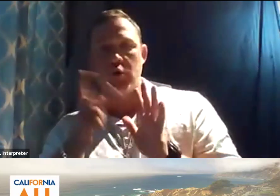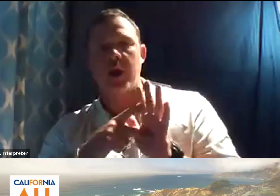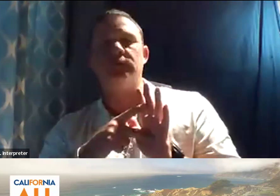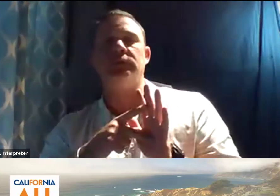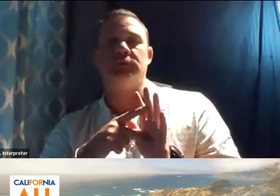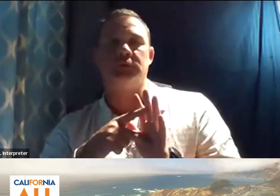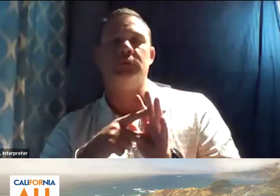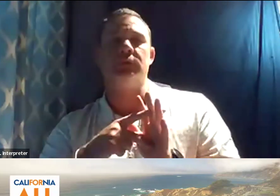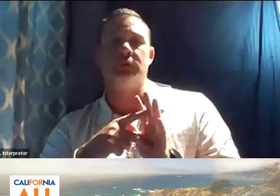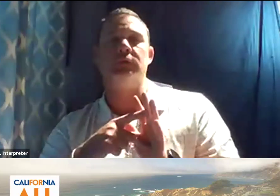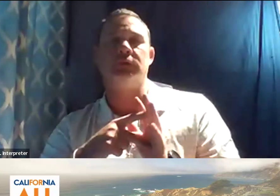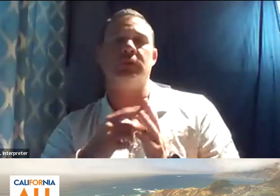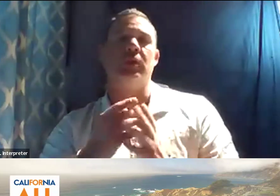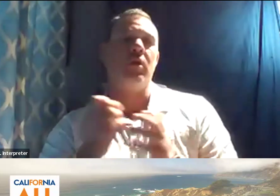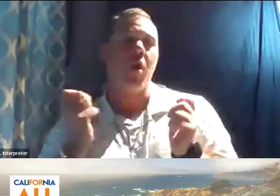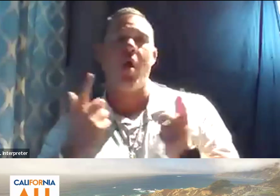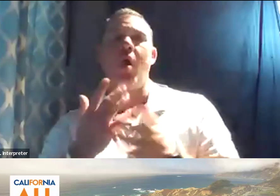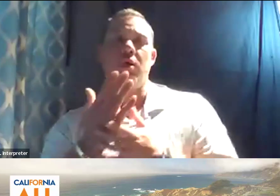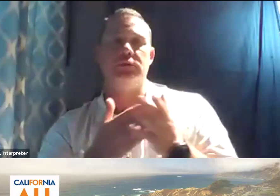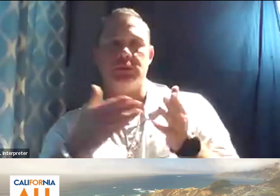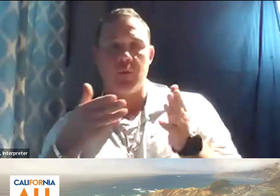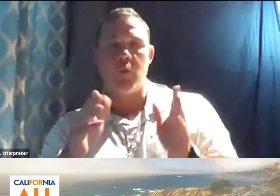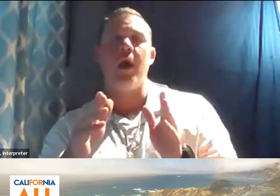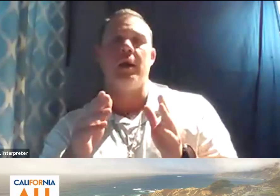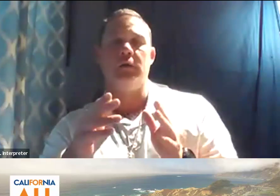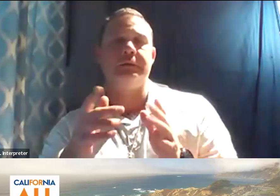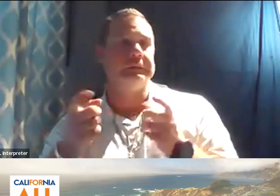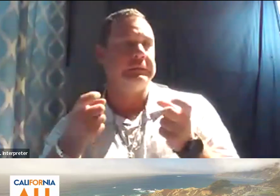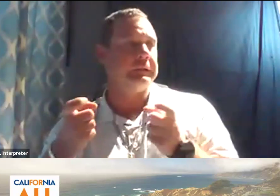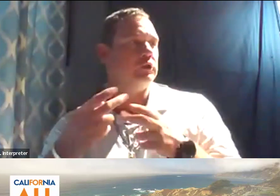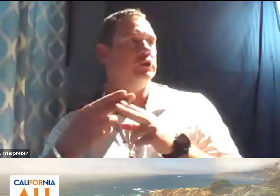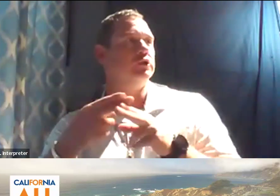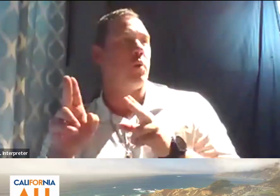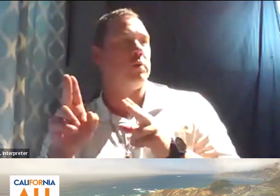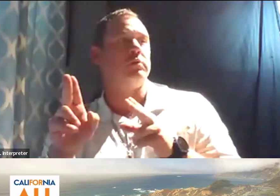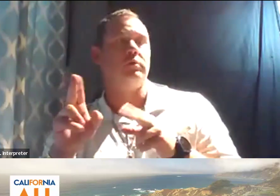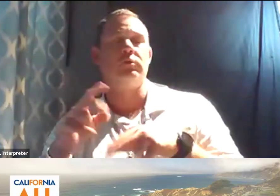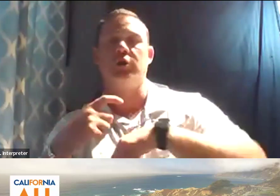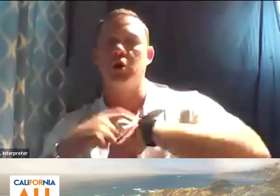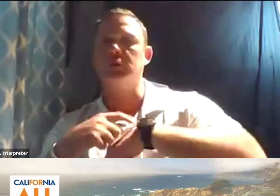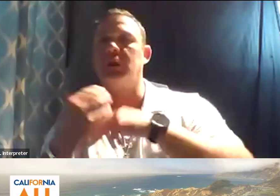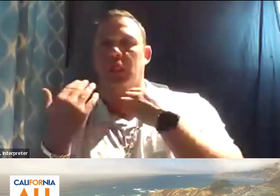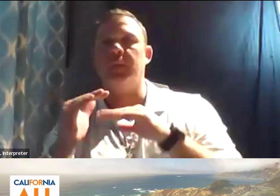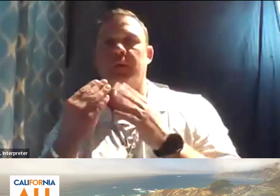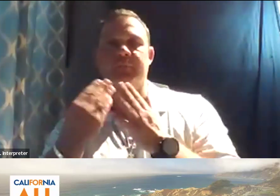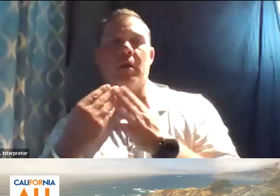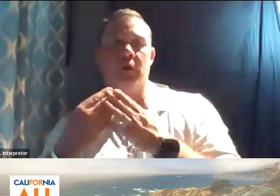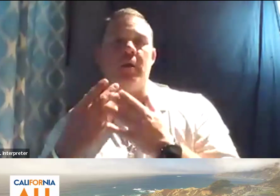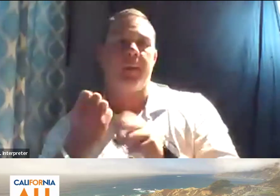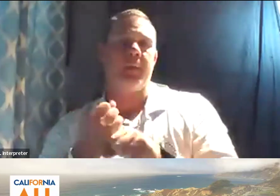and in some ways dealing with short notice and, limited funding and trying to make the best